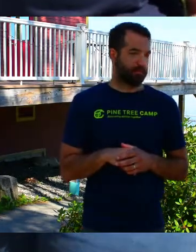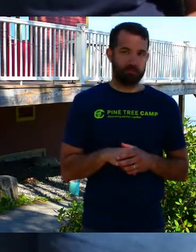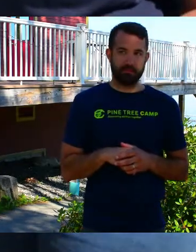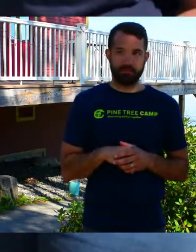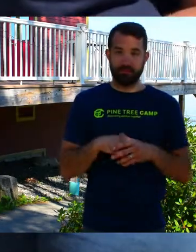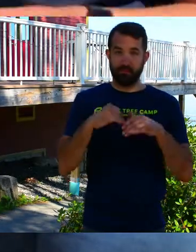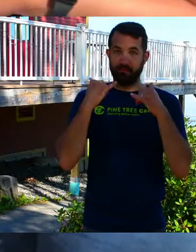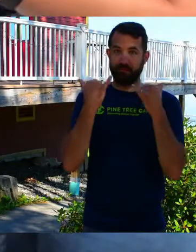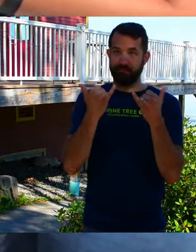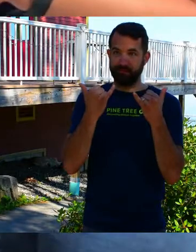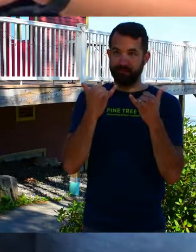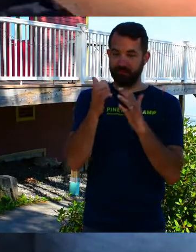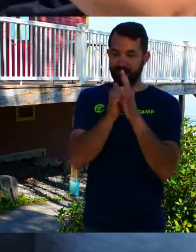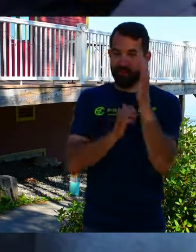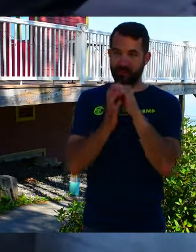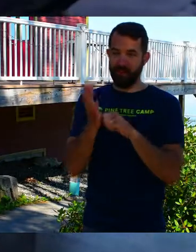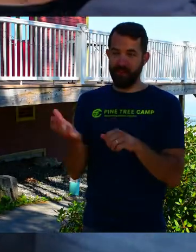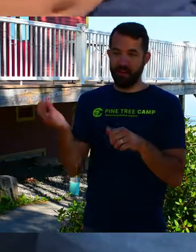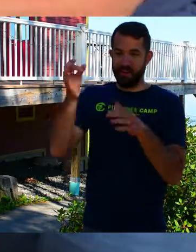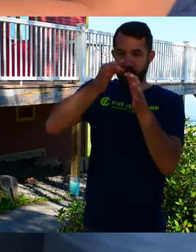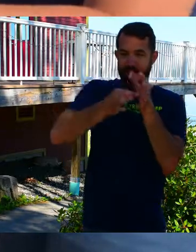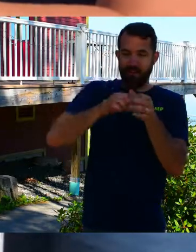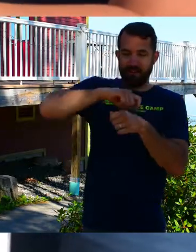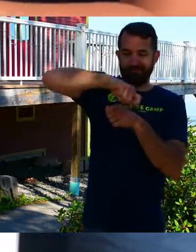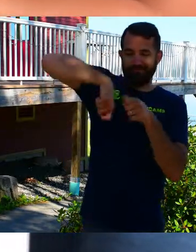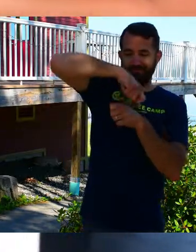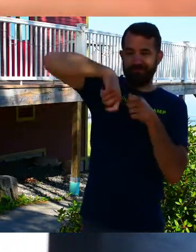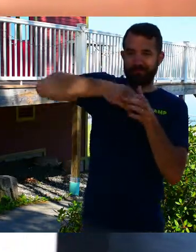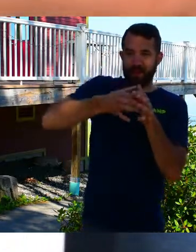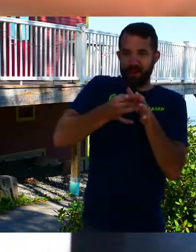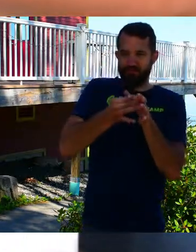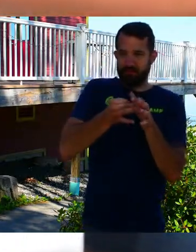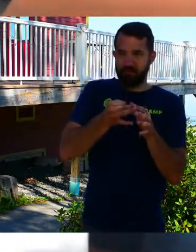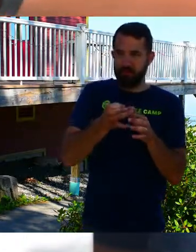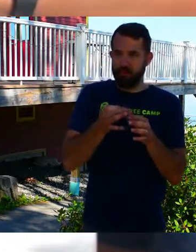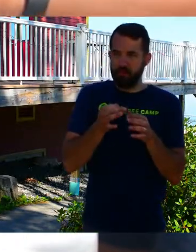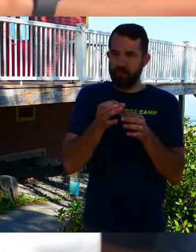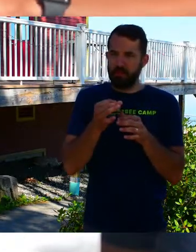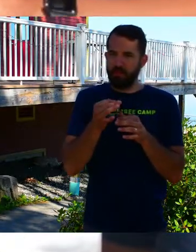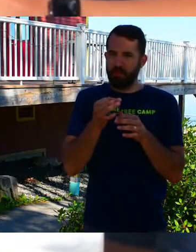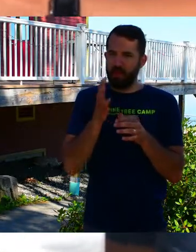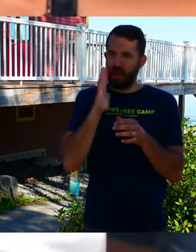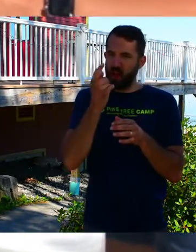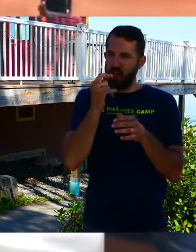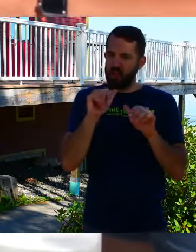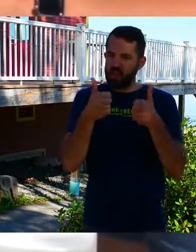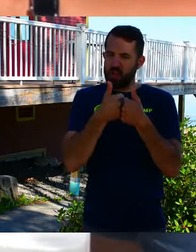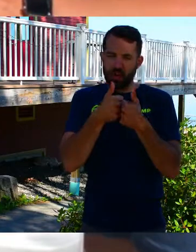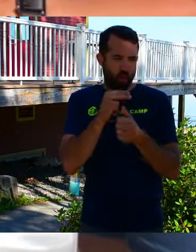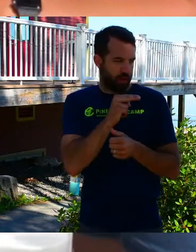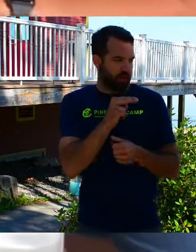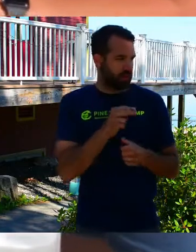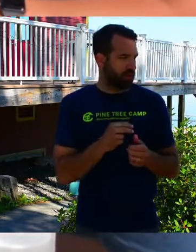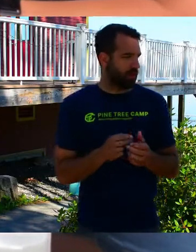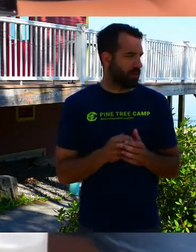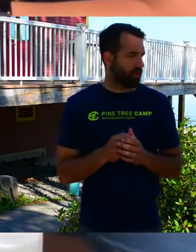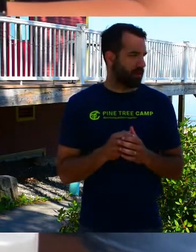air. And this step is a little bit tricky, so you might need some help with it. It took me a couple of tries the first time I did it.